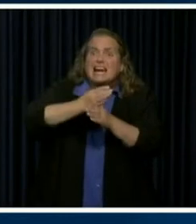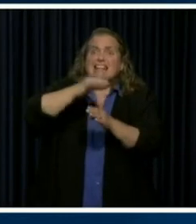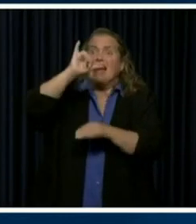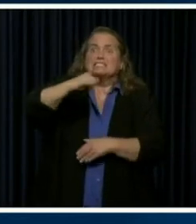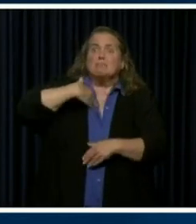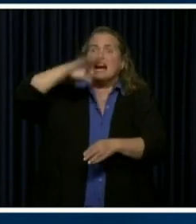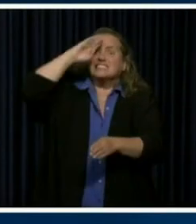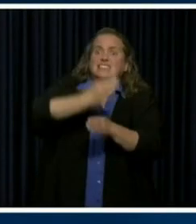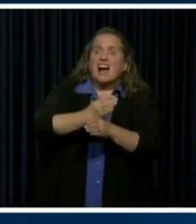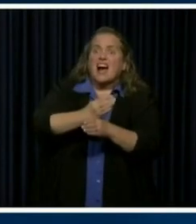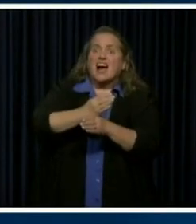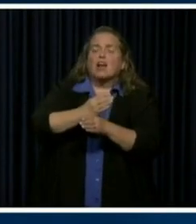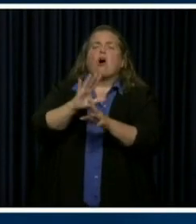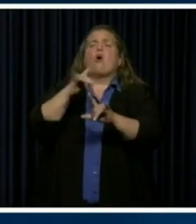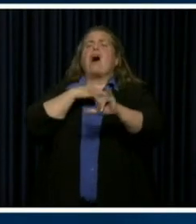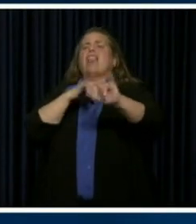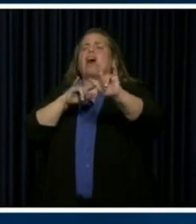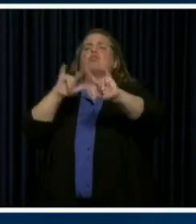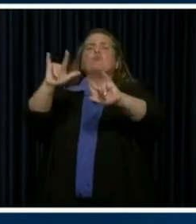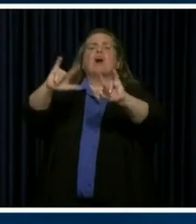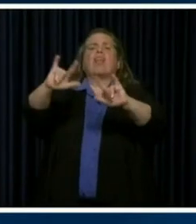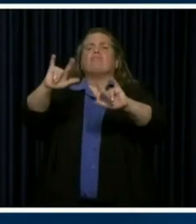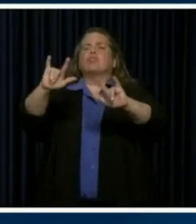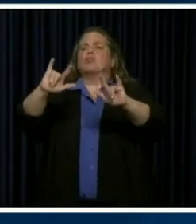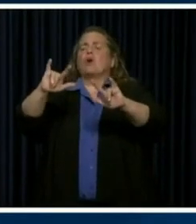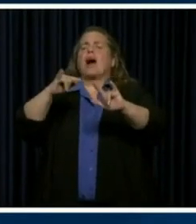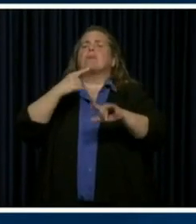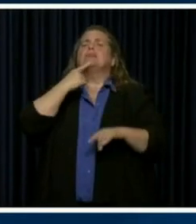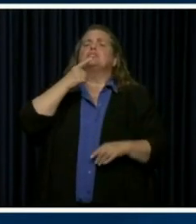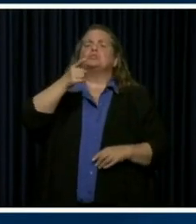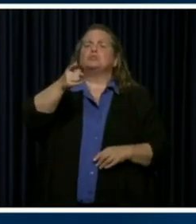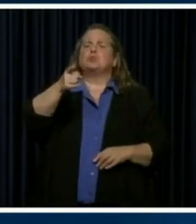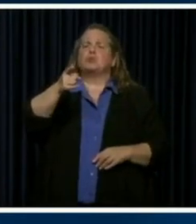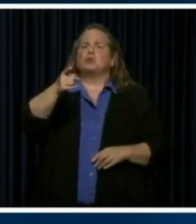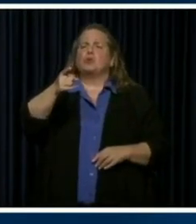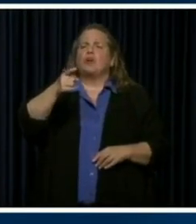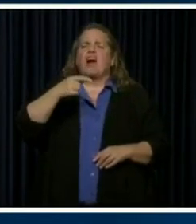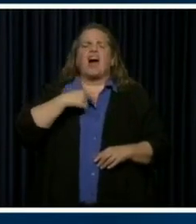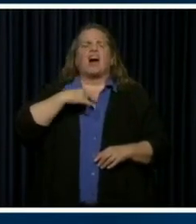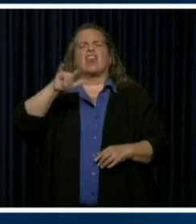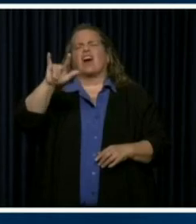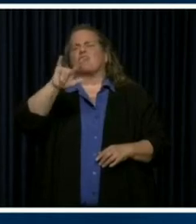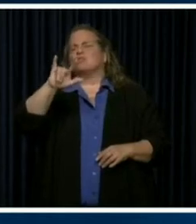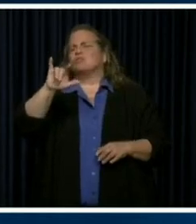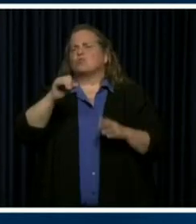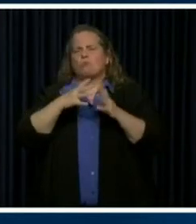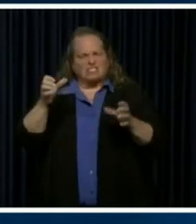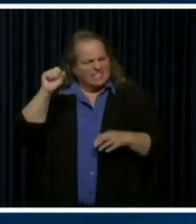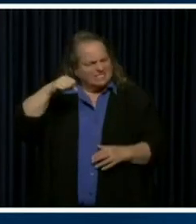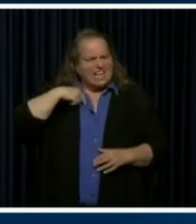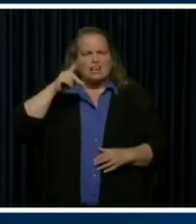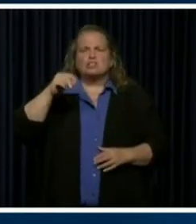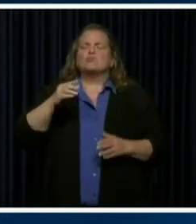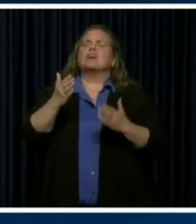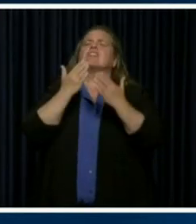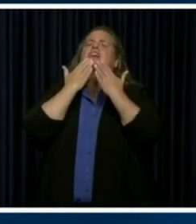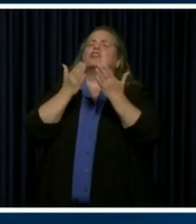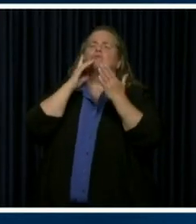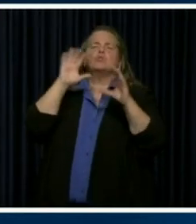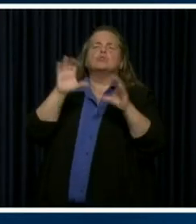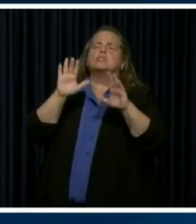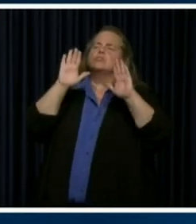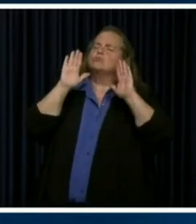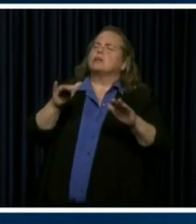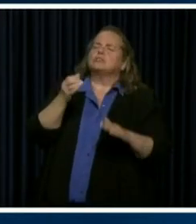my son. Love you. Love you. I miss you. I love you. Yes, I do. Thank you for doing such a